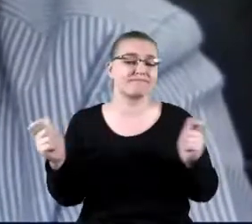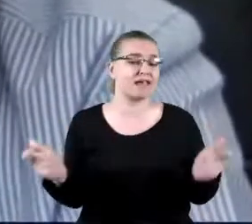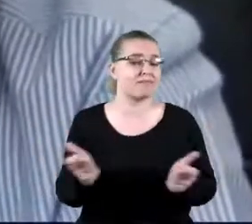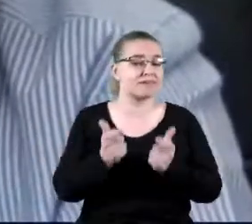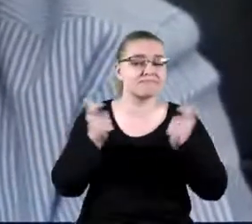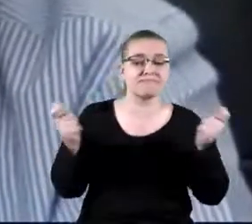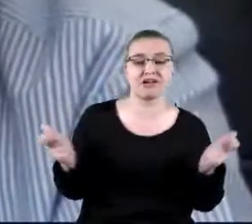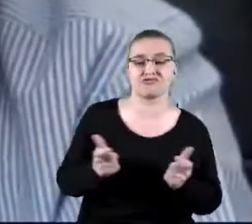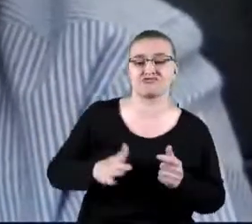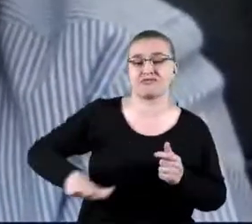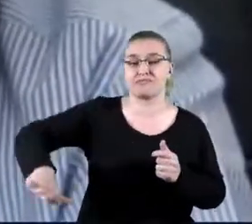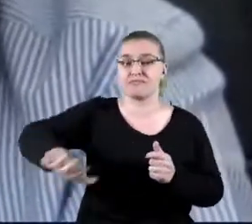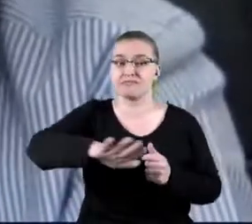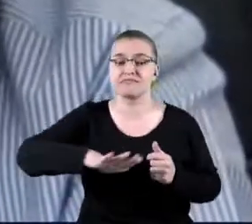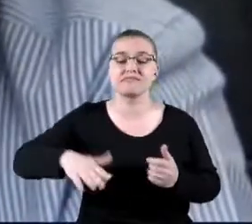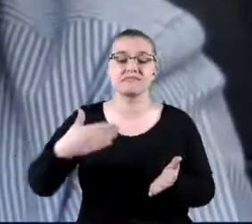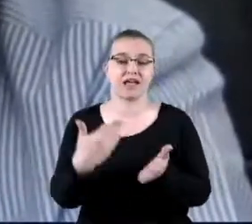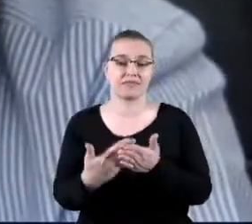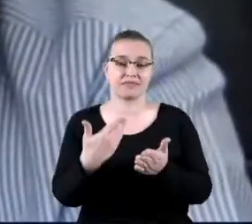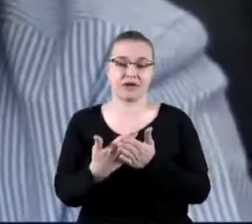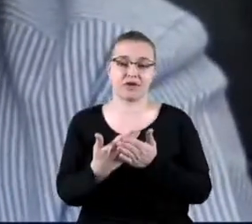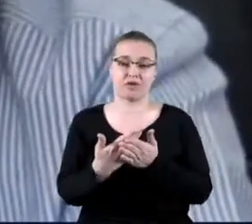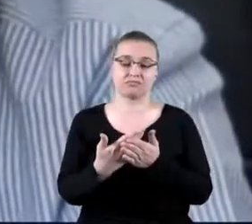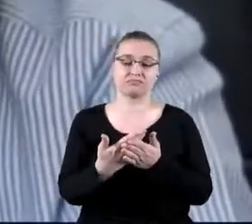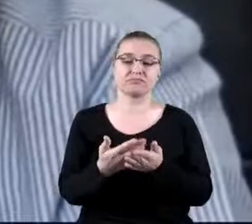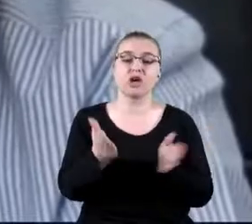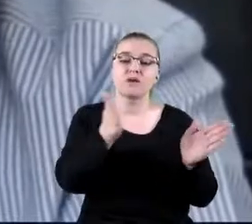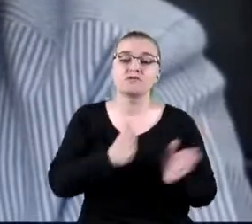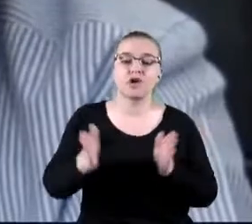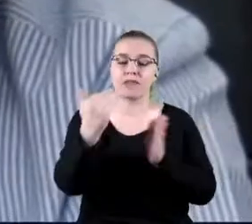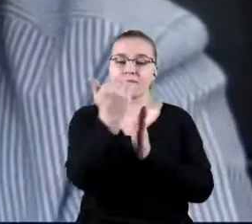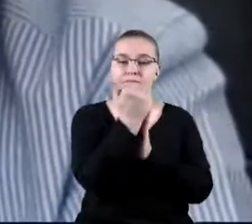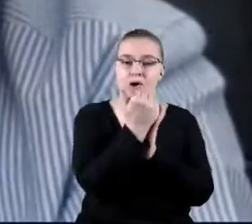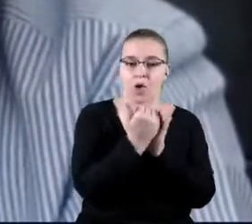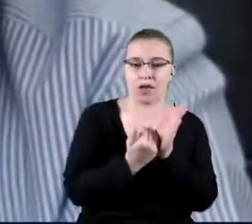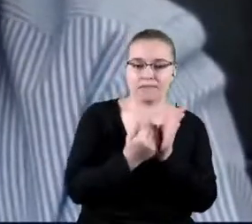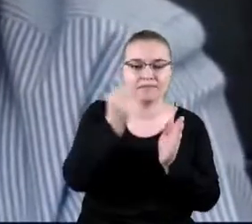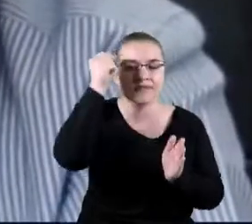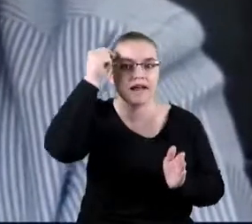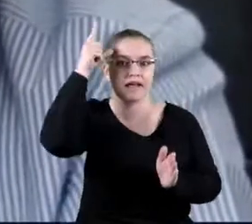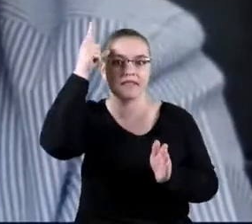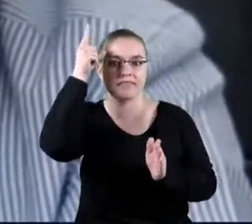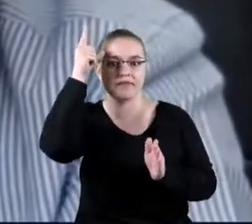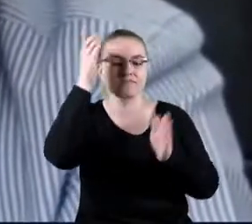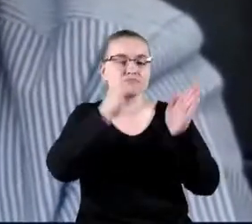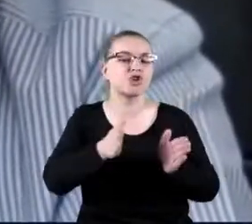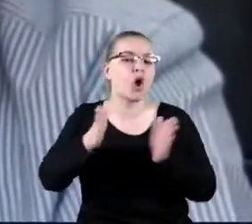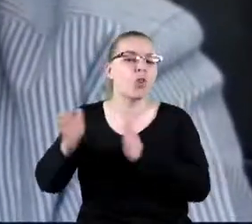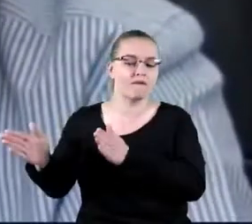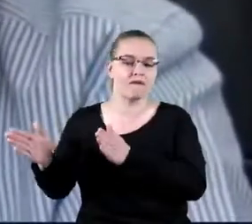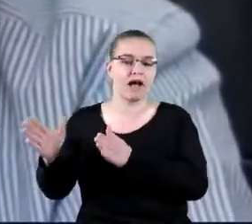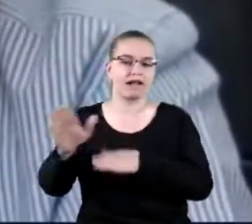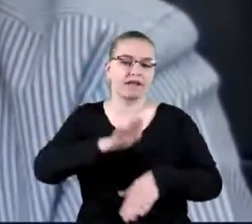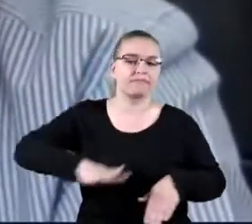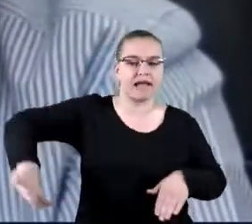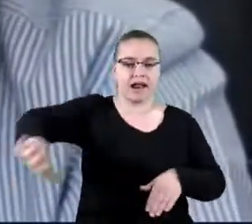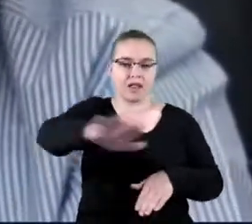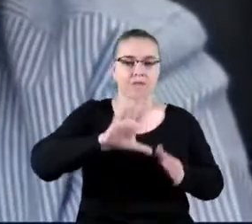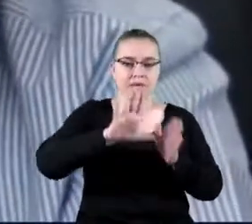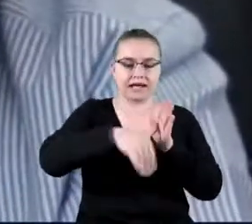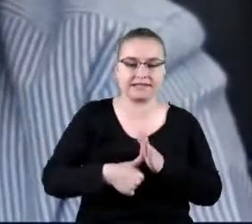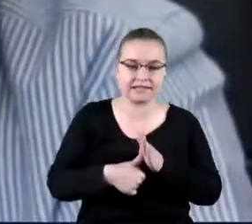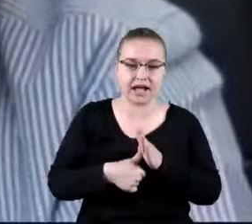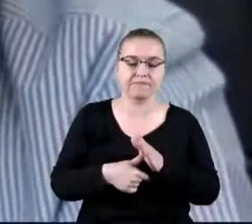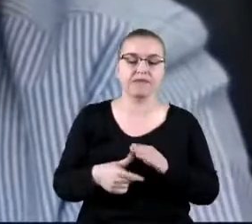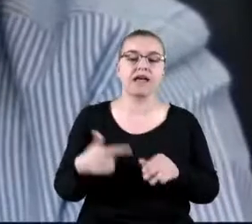Sometimes there is, it's not safe to be there. So we need a program to be